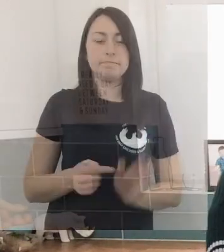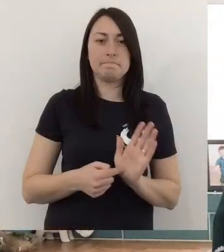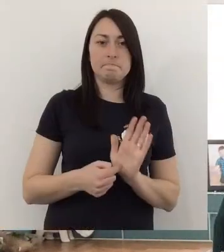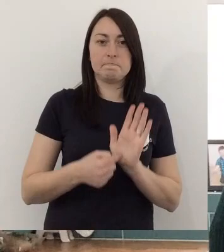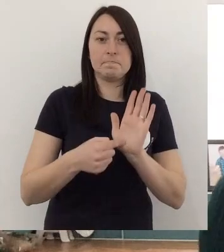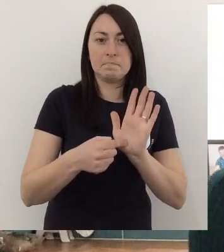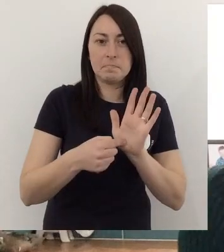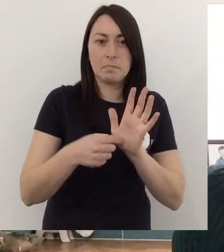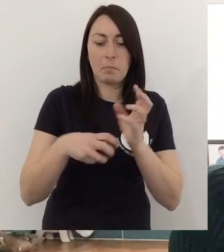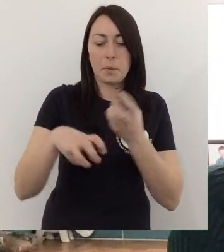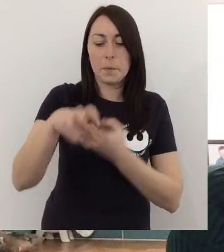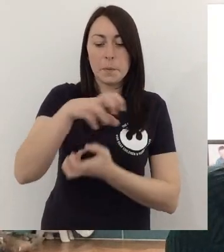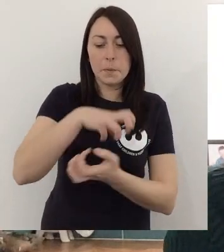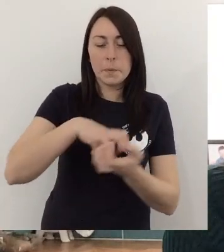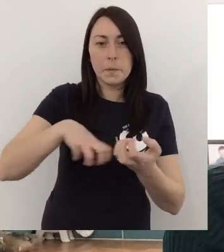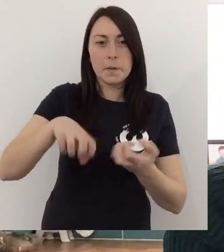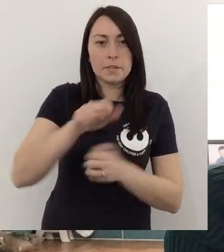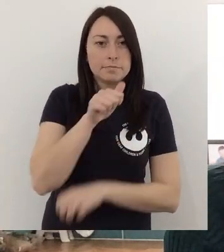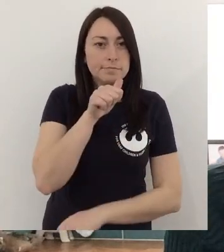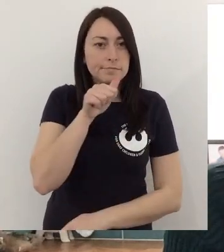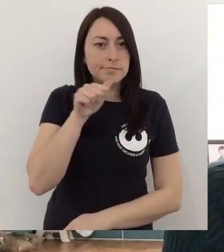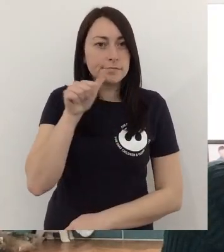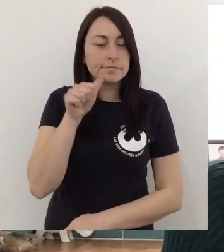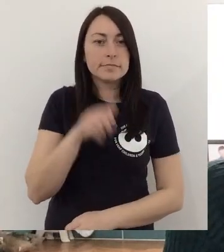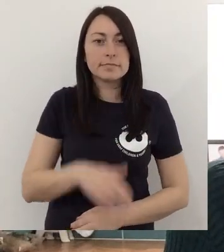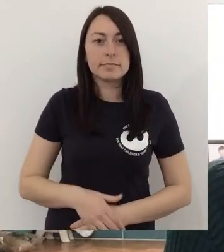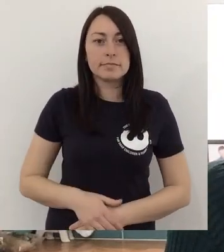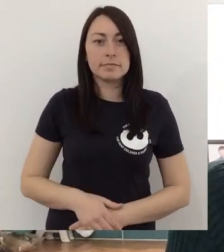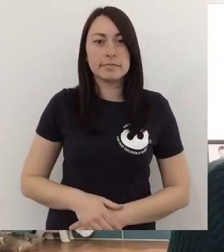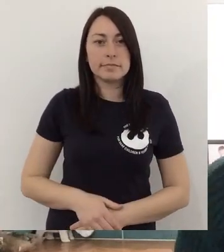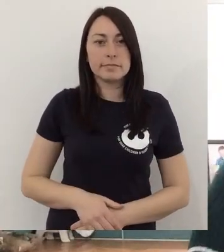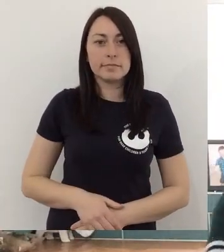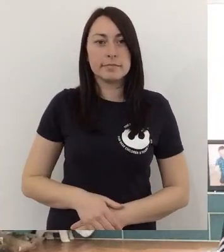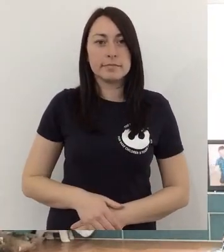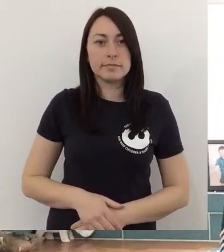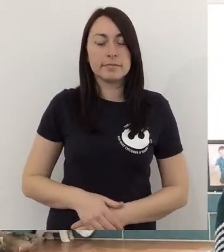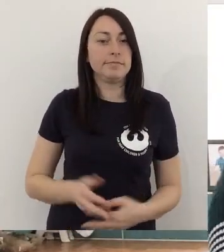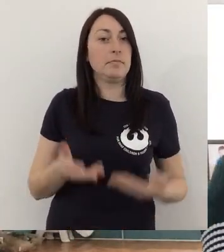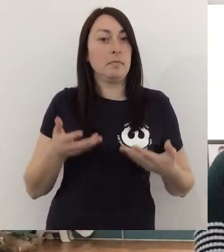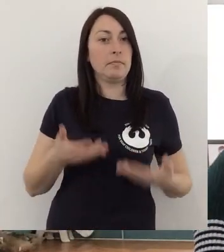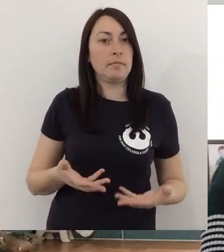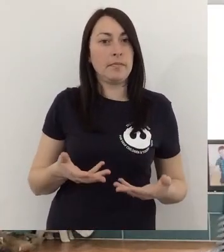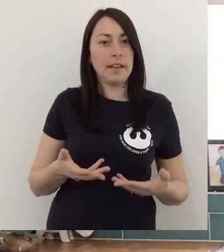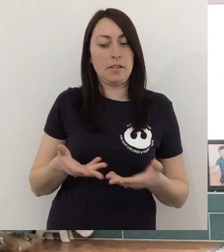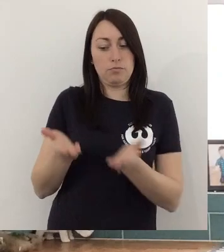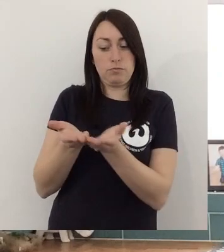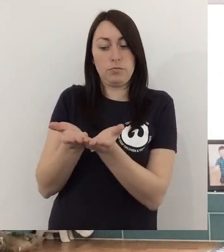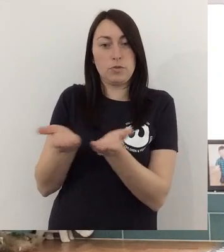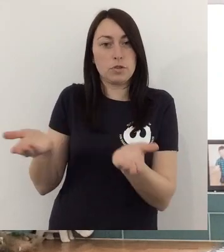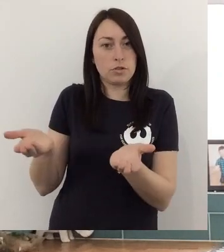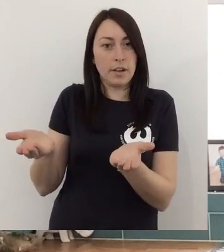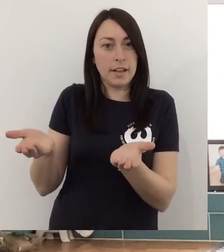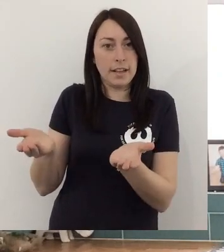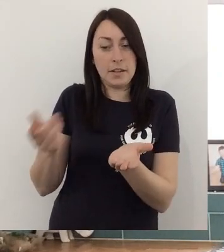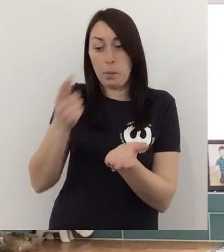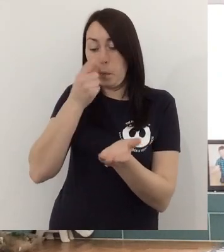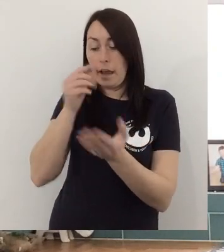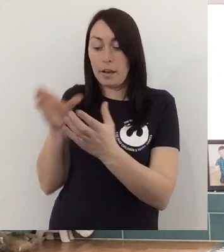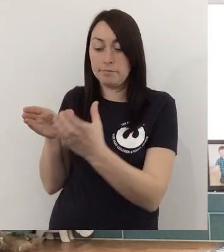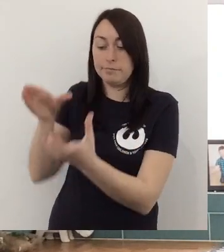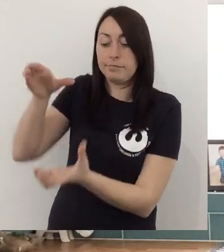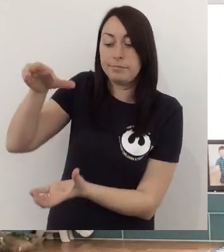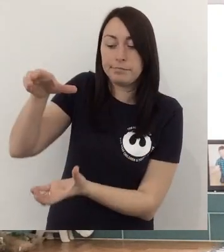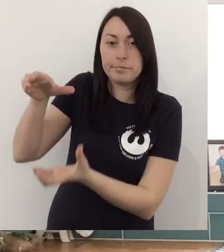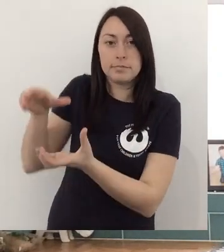So you can see that's all been coated nicely there. Now this can be